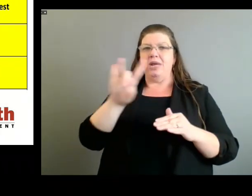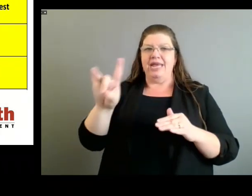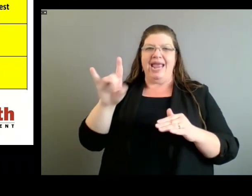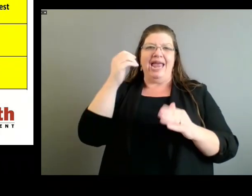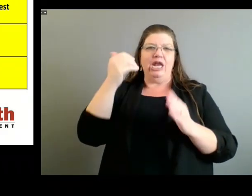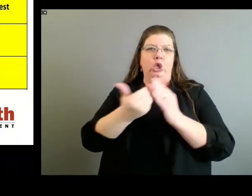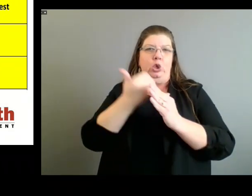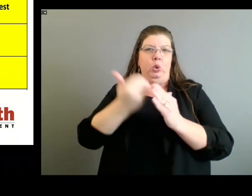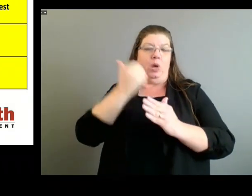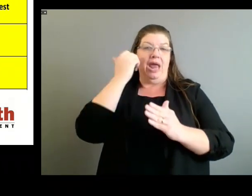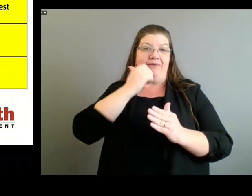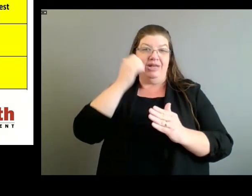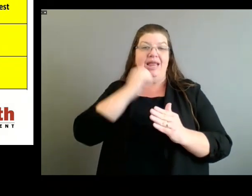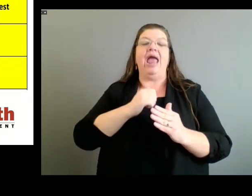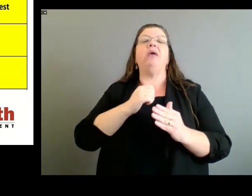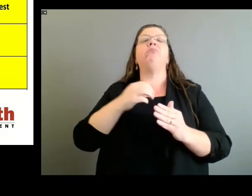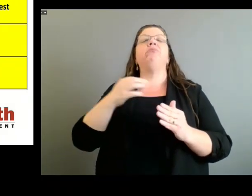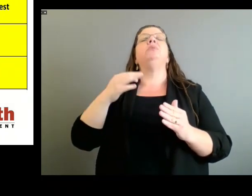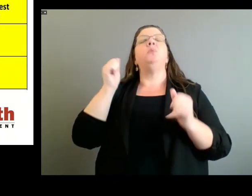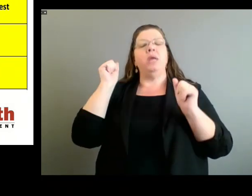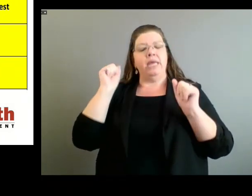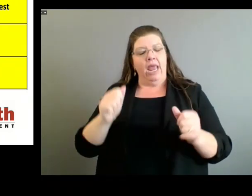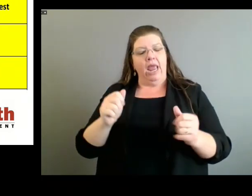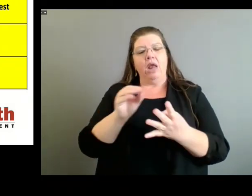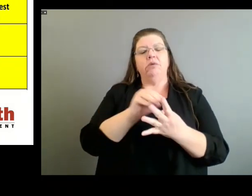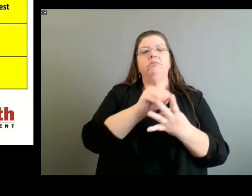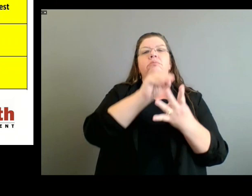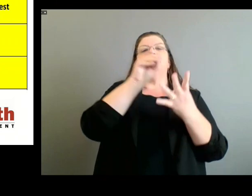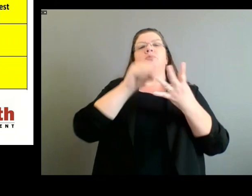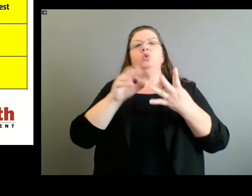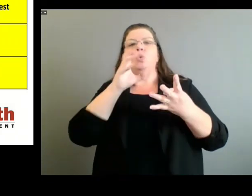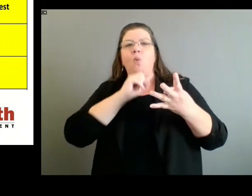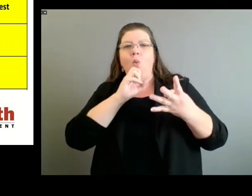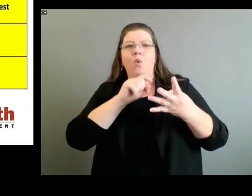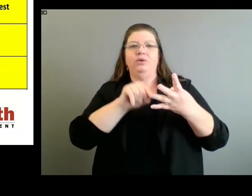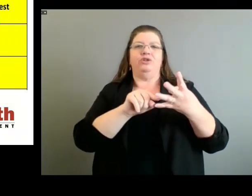to be eligible to move towards the orange tier.